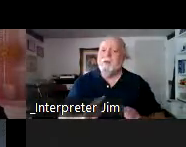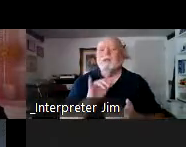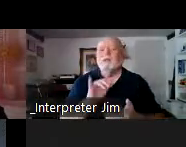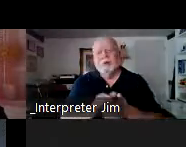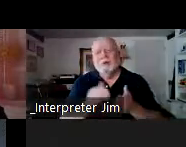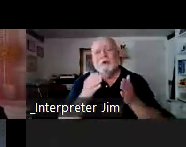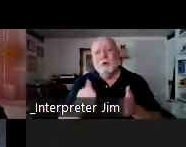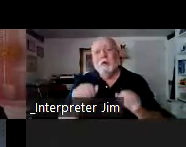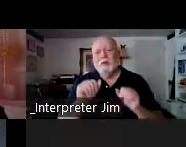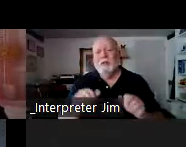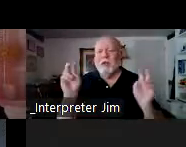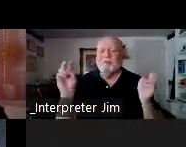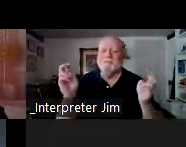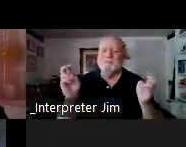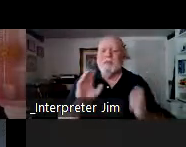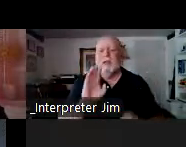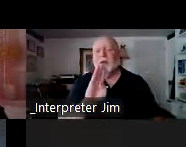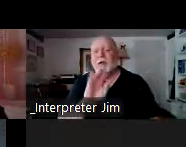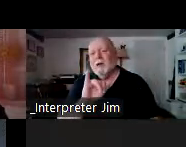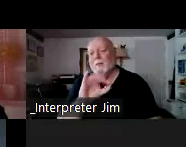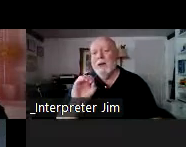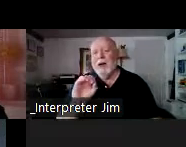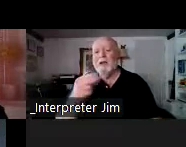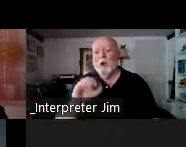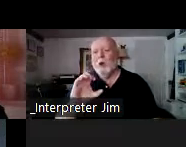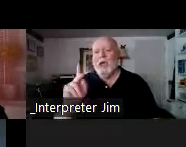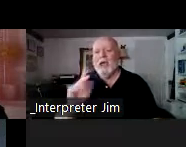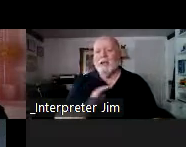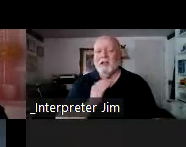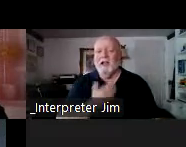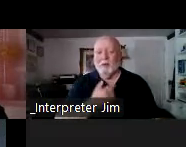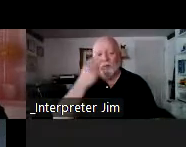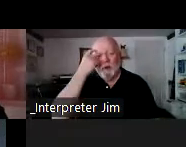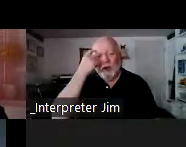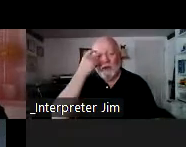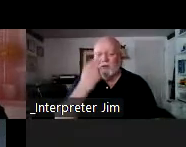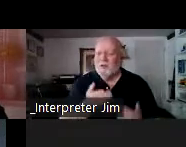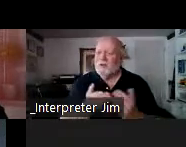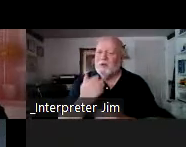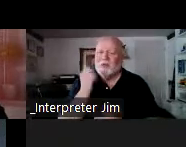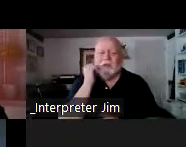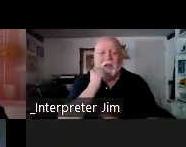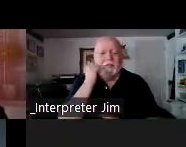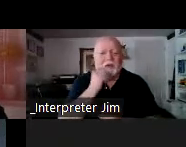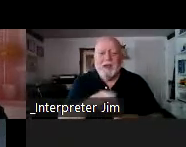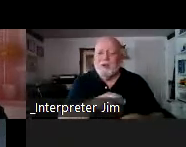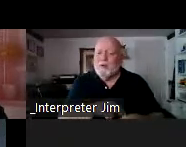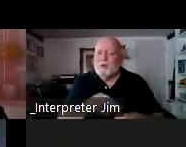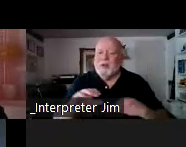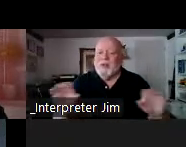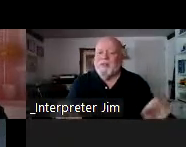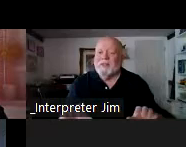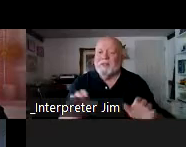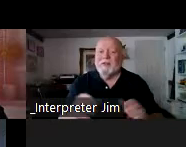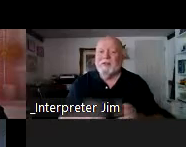biohack into our brains with just some daily activities. Take